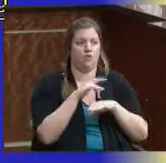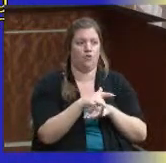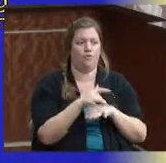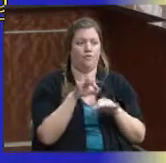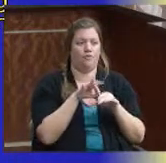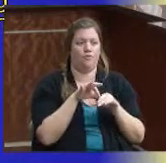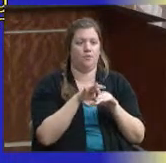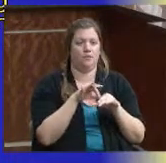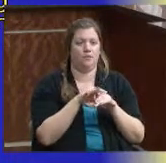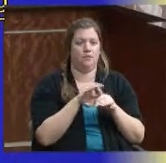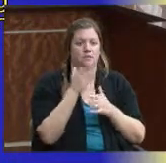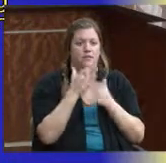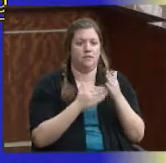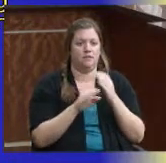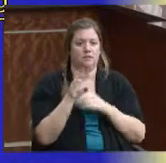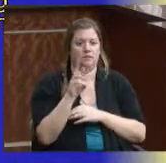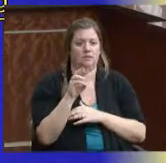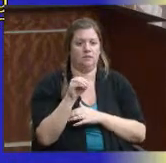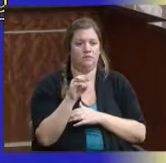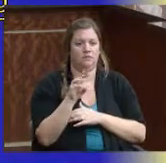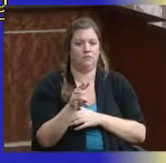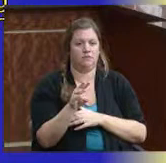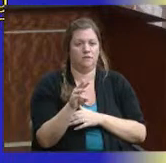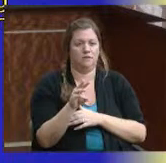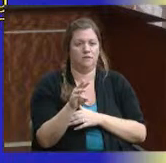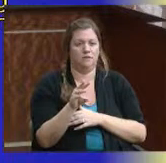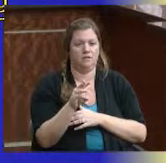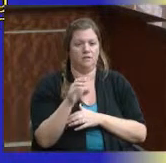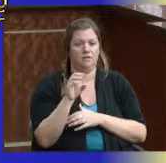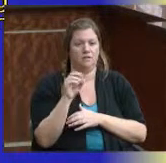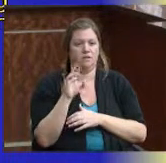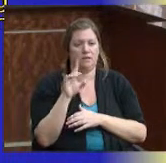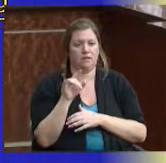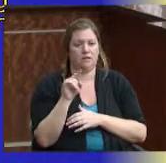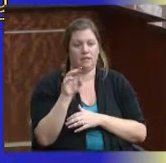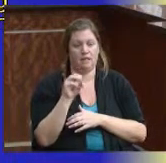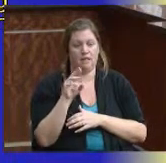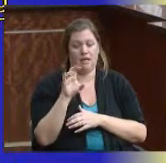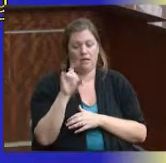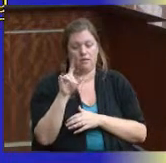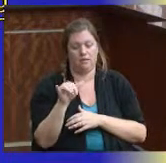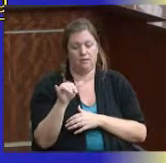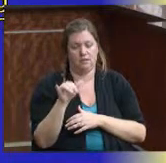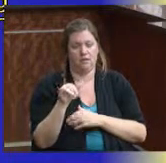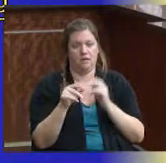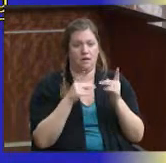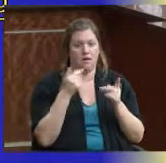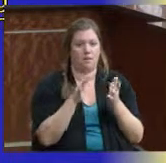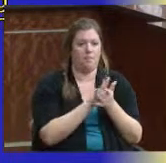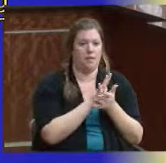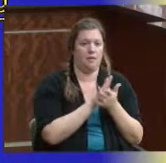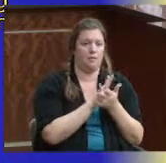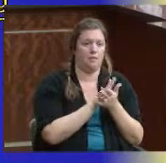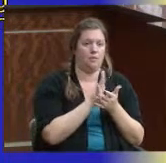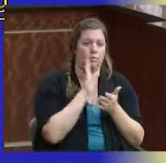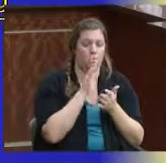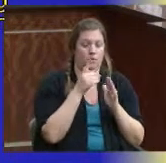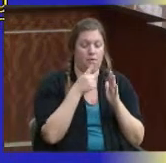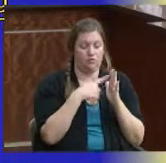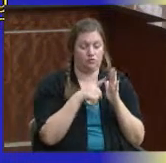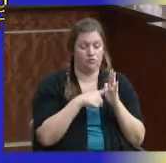voting, Section 606, County Ballots, to provide when paper ballots are to be